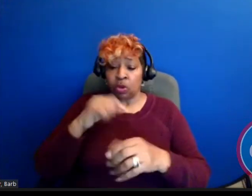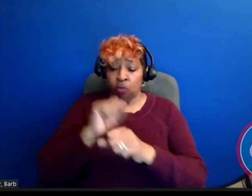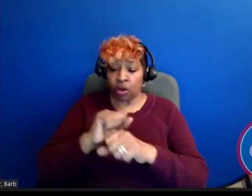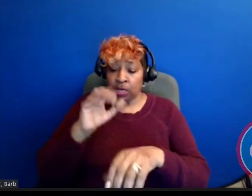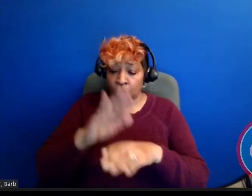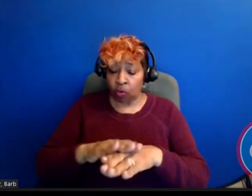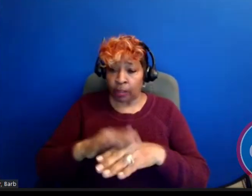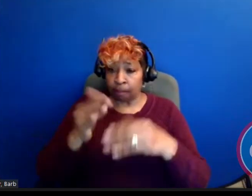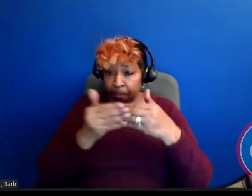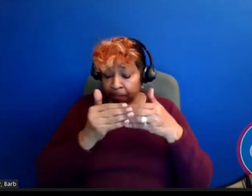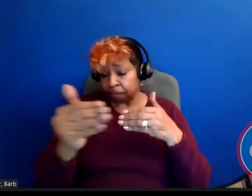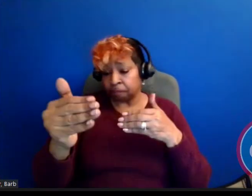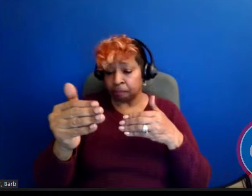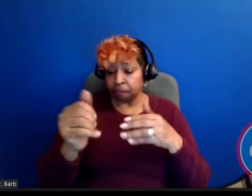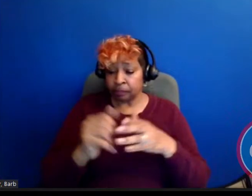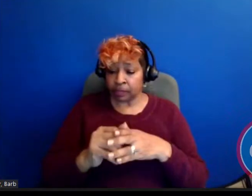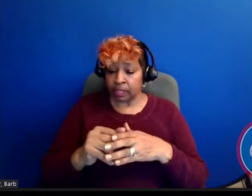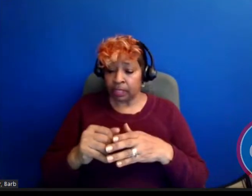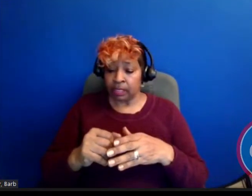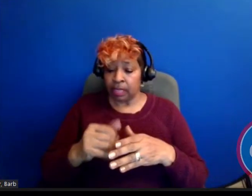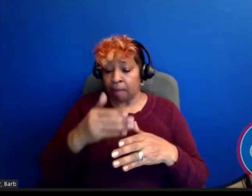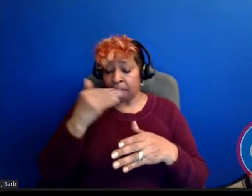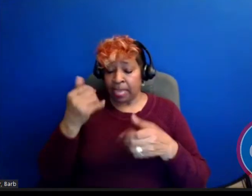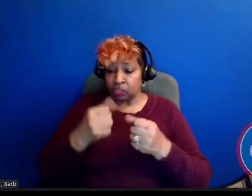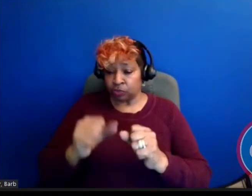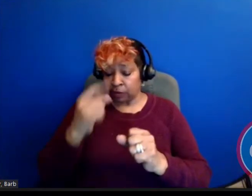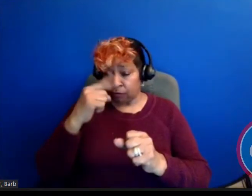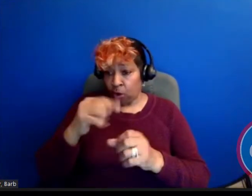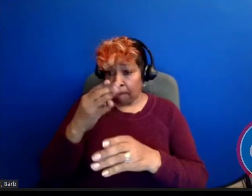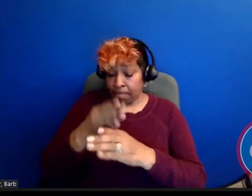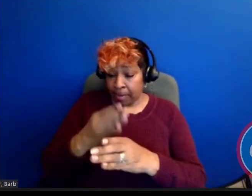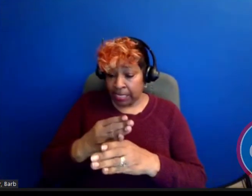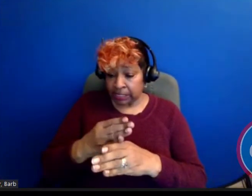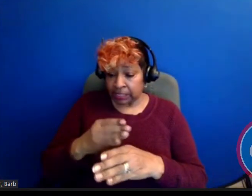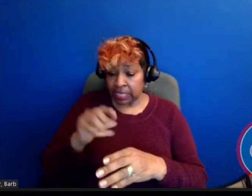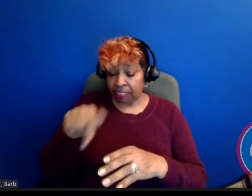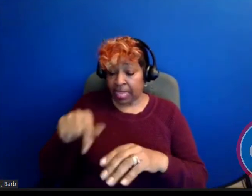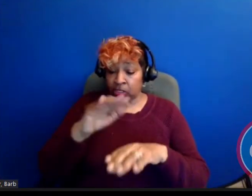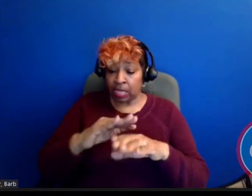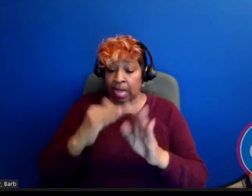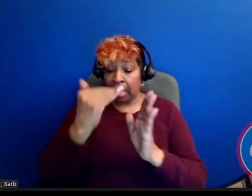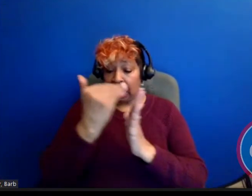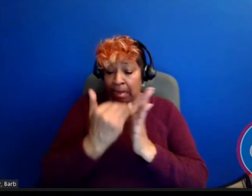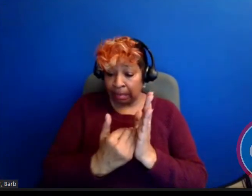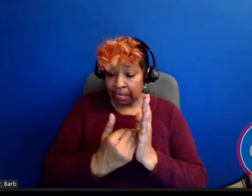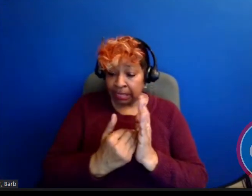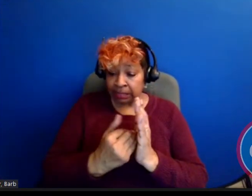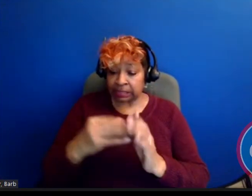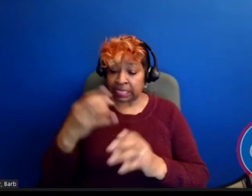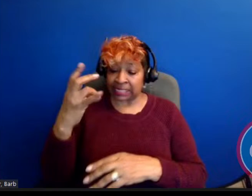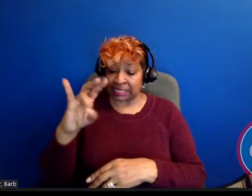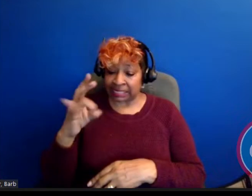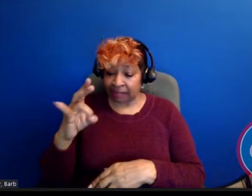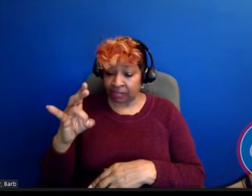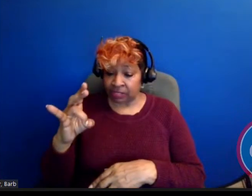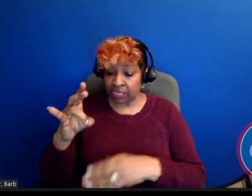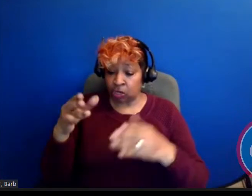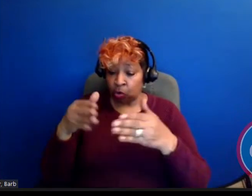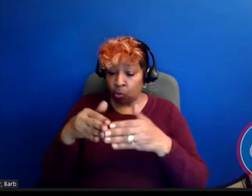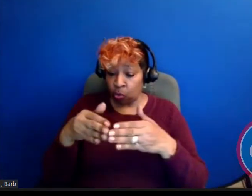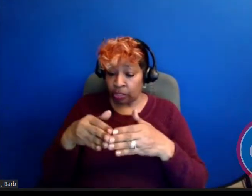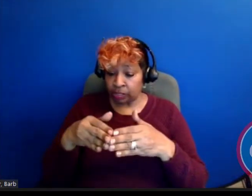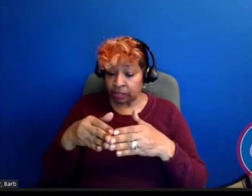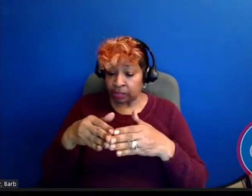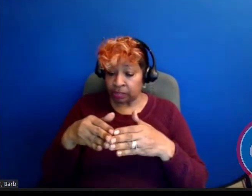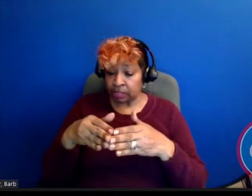forward. Better Streets for Buses is a list of 17 corridors that have service, and it's